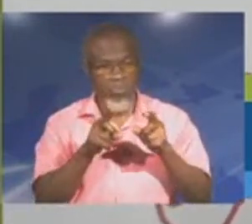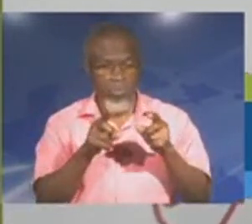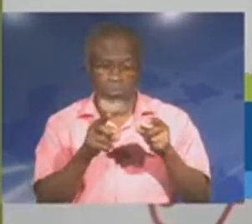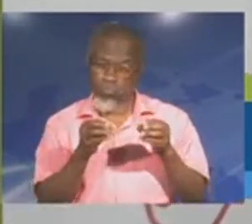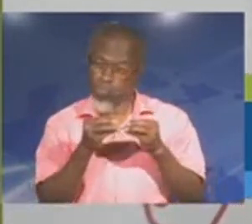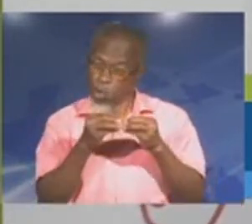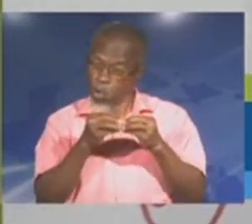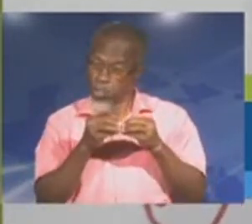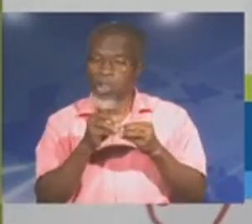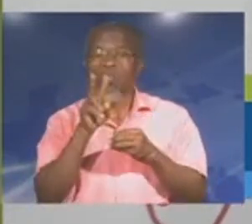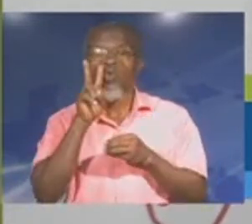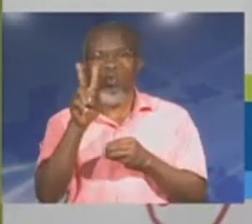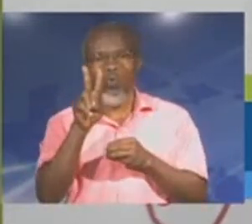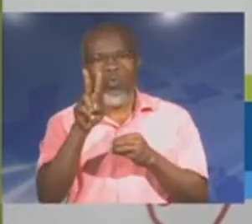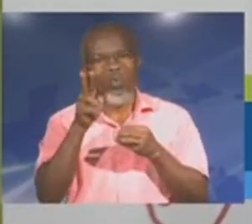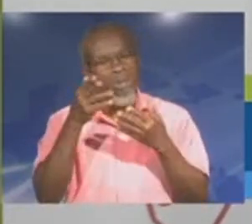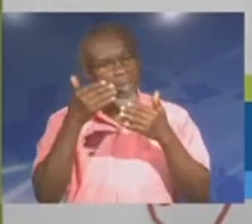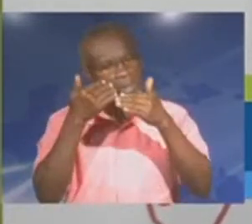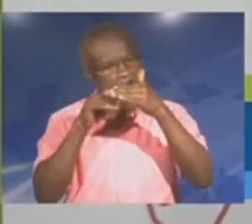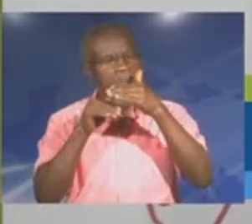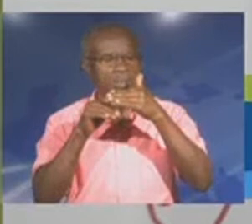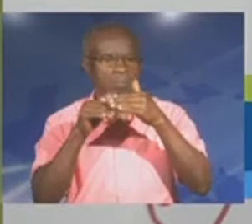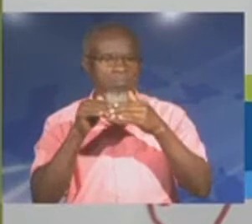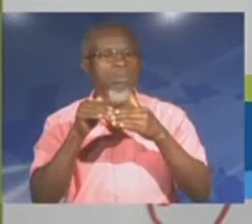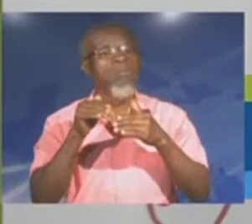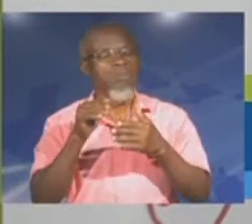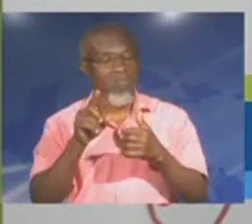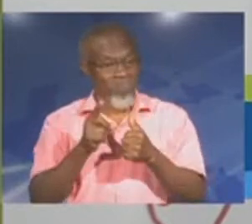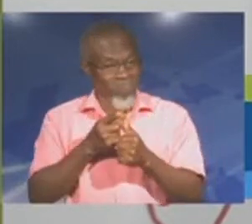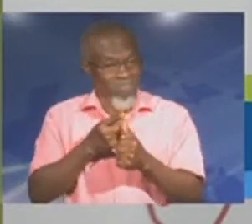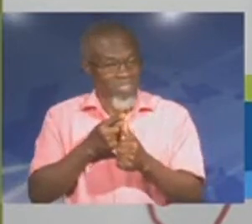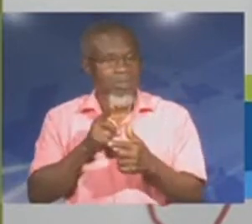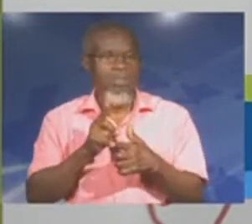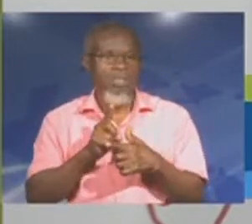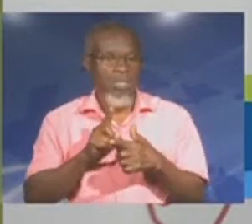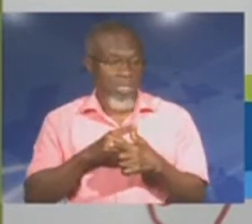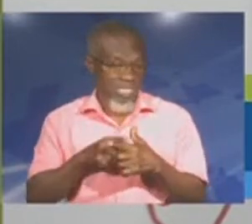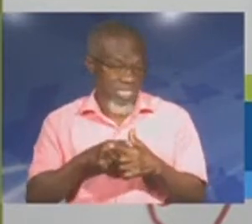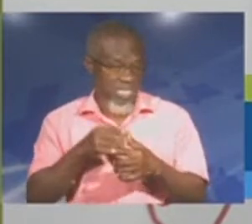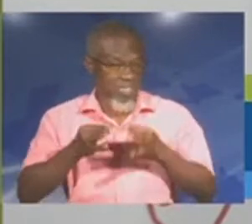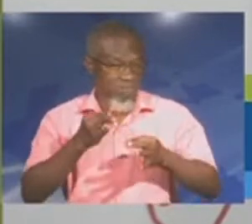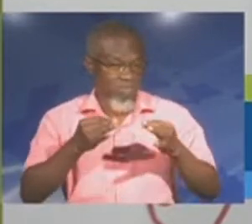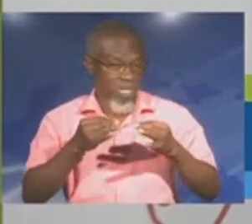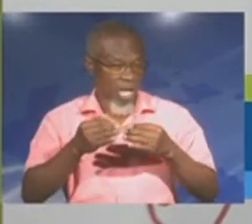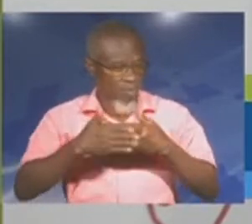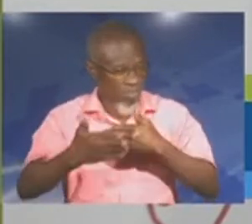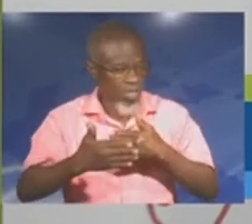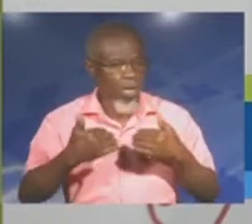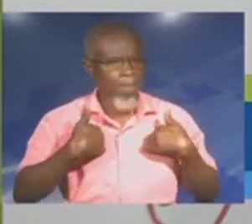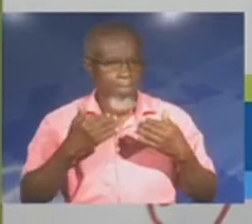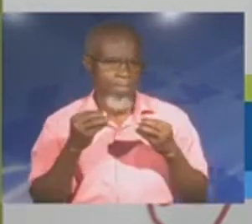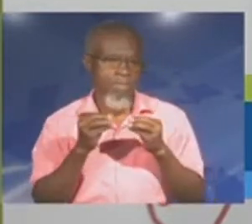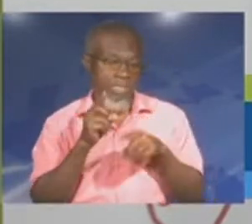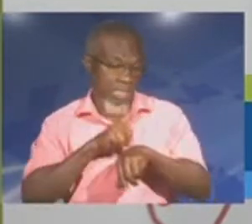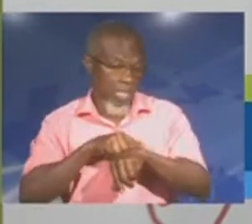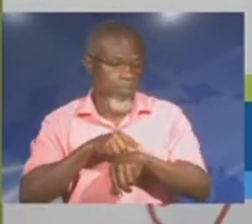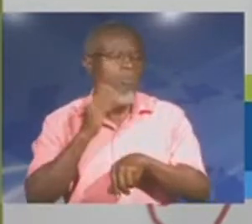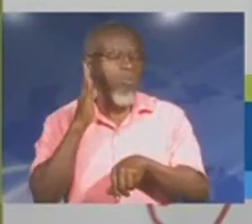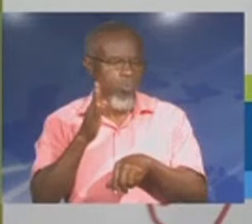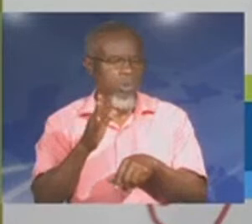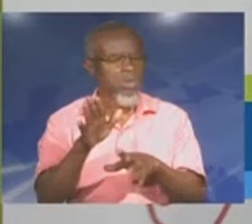of 2 questions per media house in the first instance, after which, as you know, we will field additional questions from the